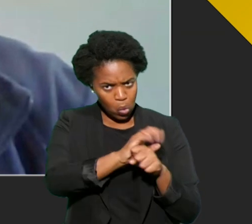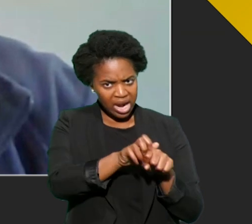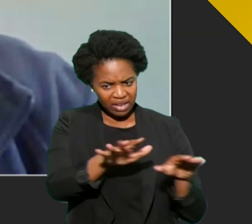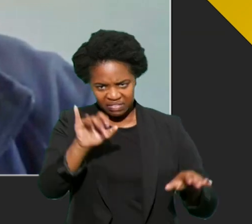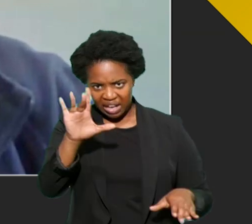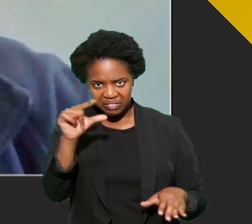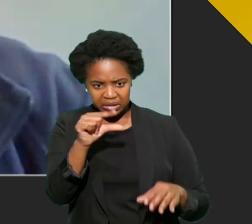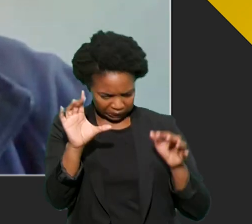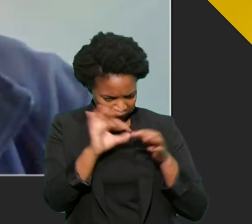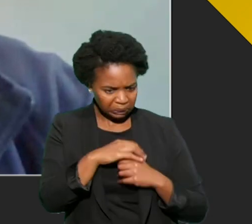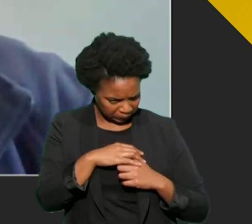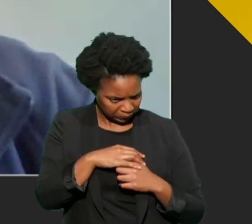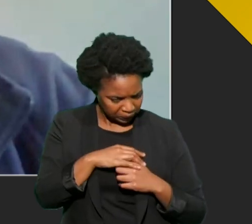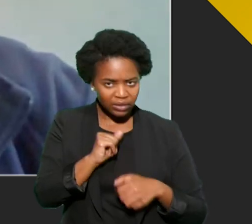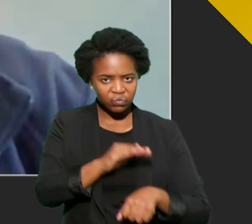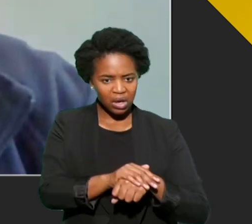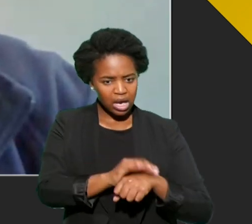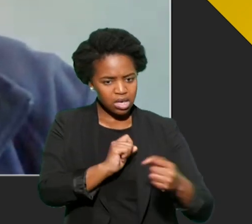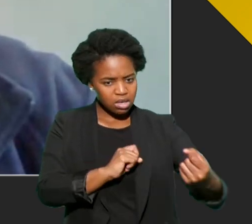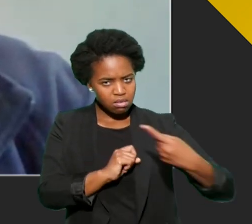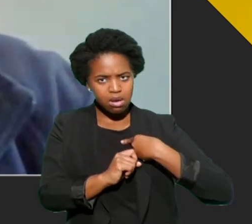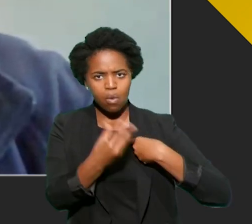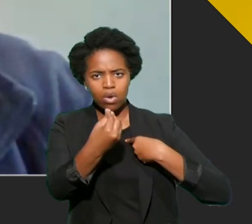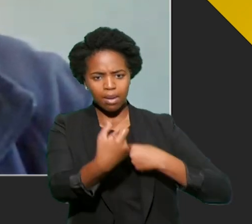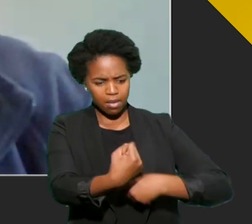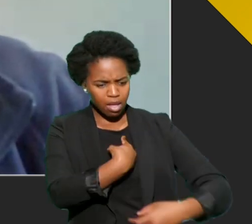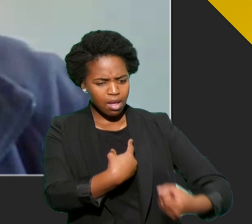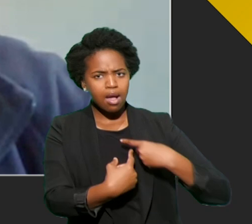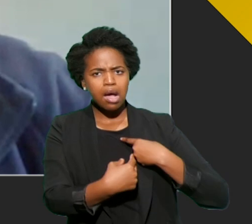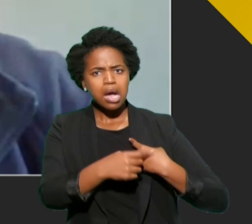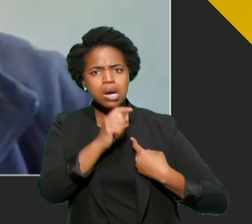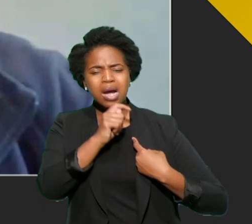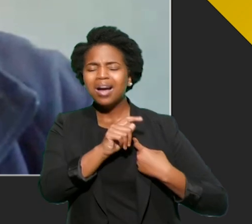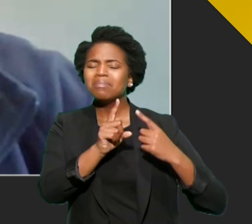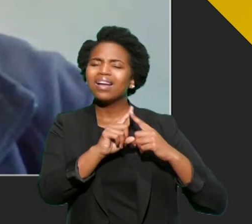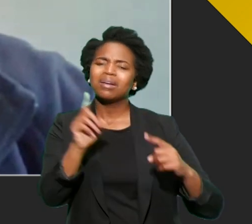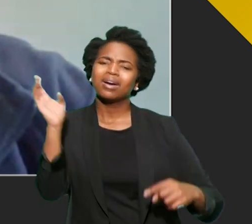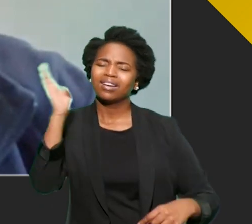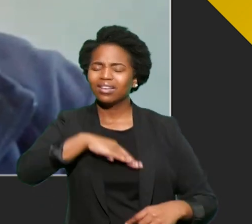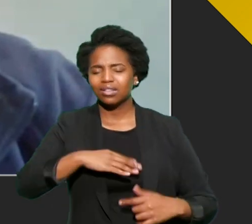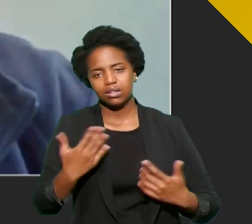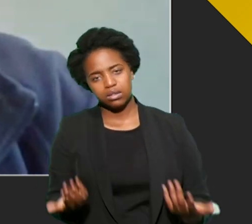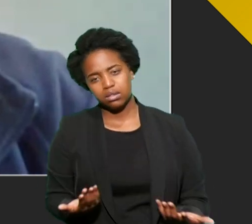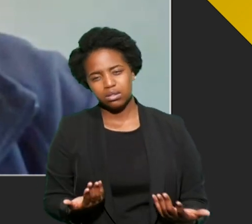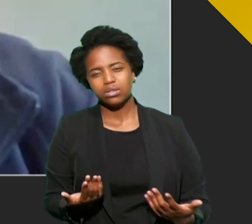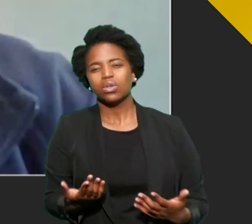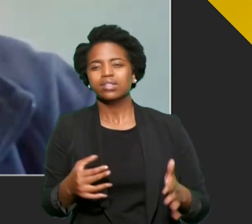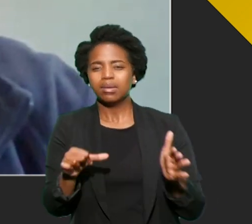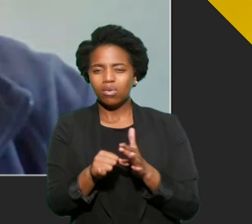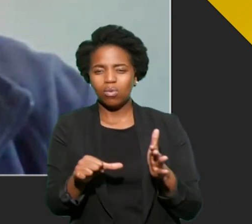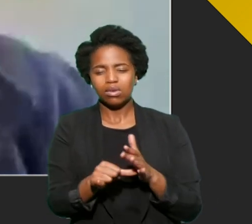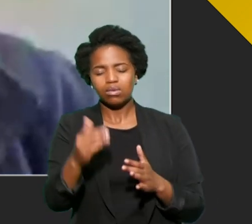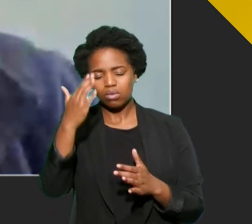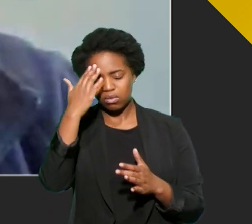not. And when you receive it from a friend or from someone that seems to be a reliable source or someone with some social standing, then it's very difficult for you